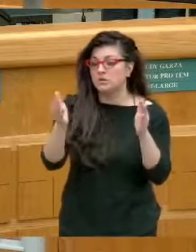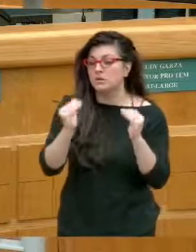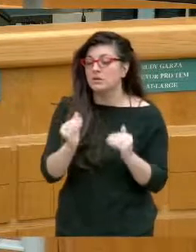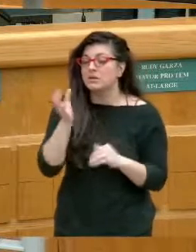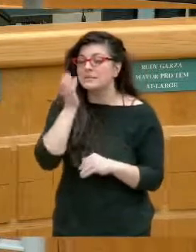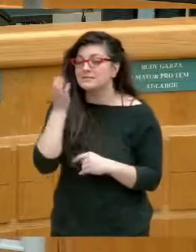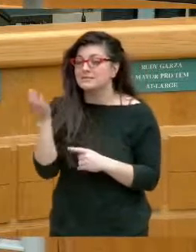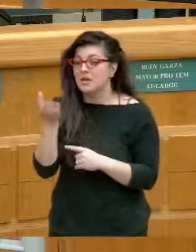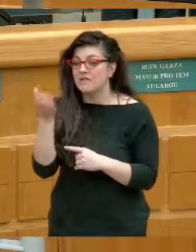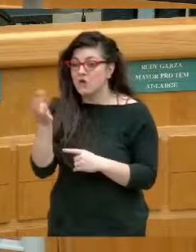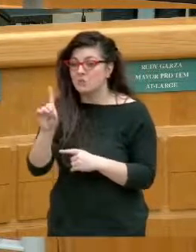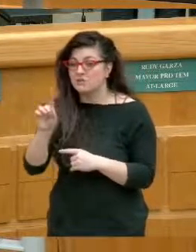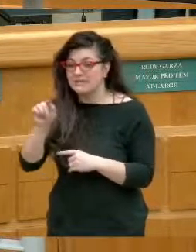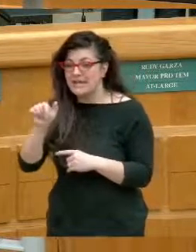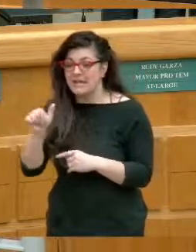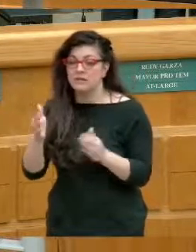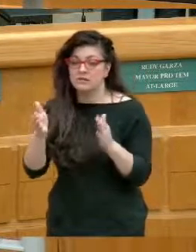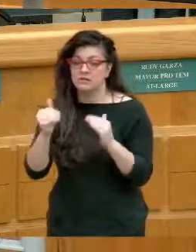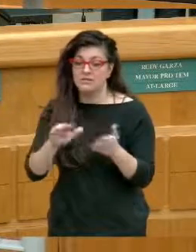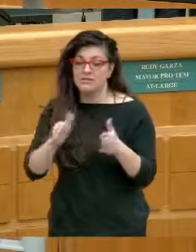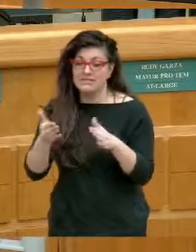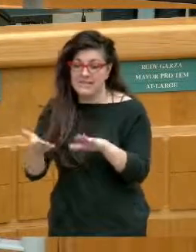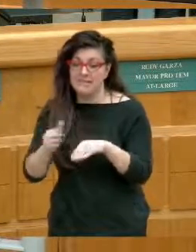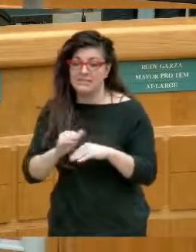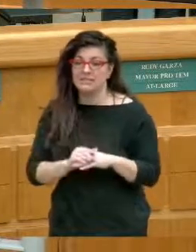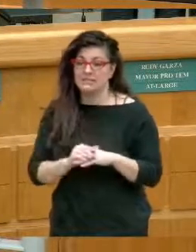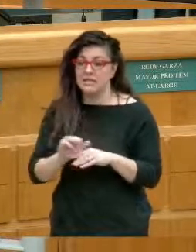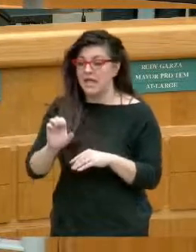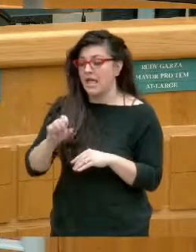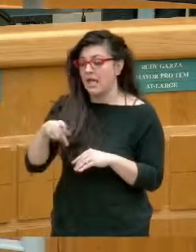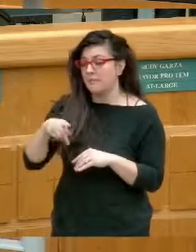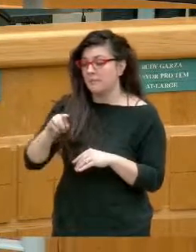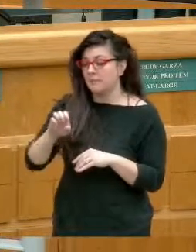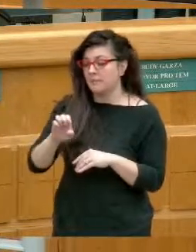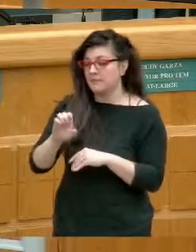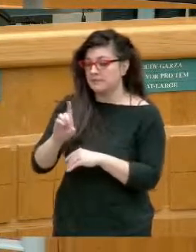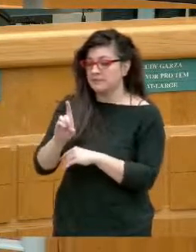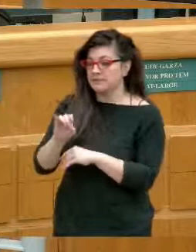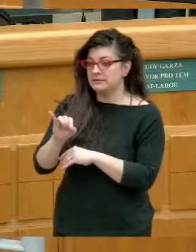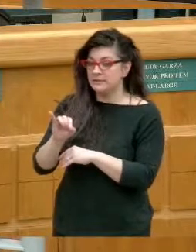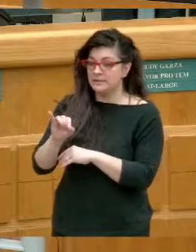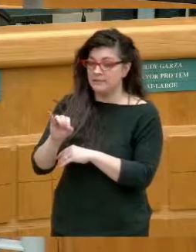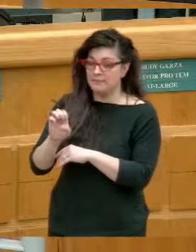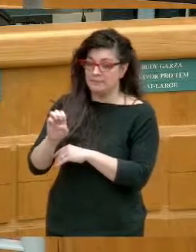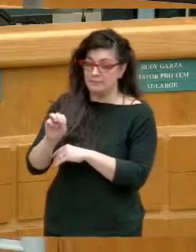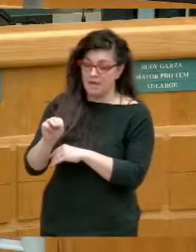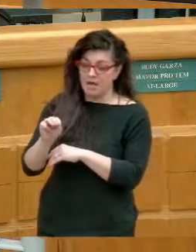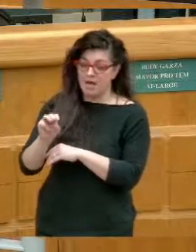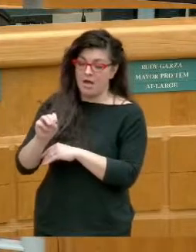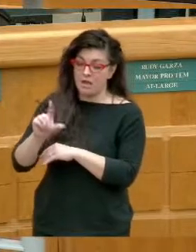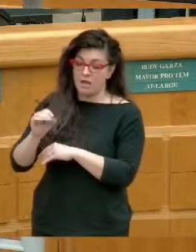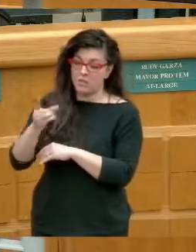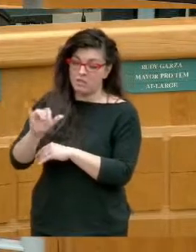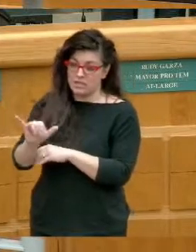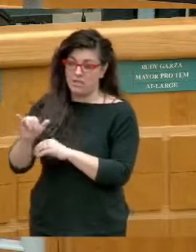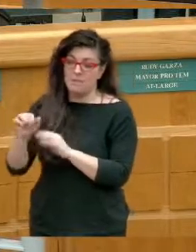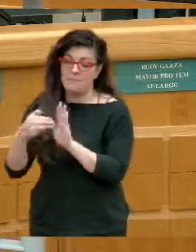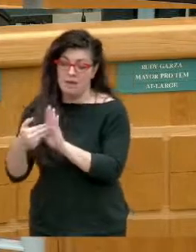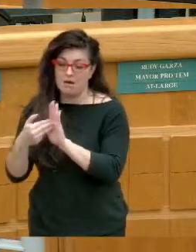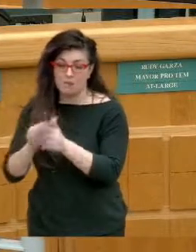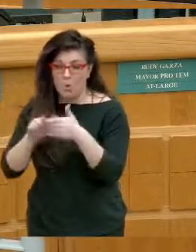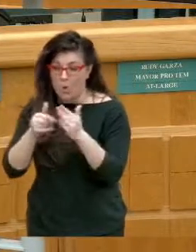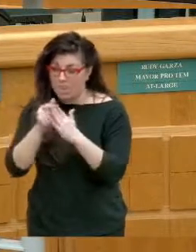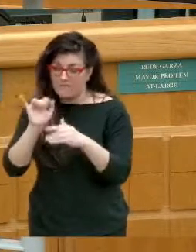fatalities, epidemiological models, percent positive cases, all these things are pointing in that direction. And the proportion